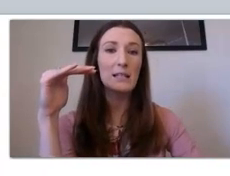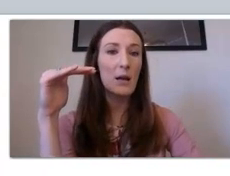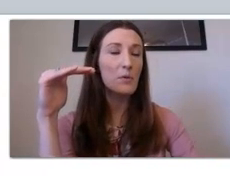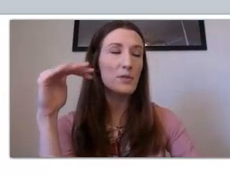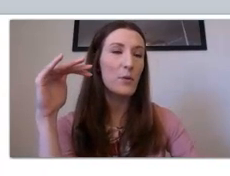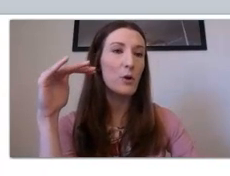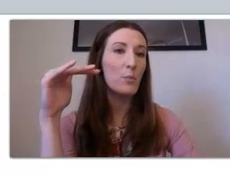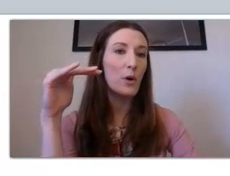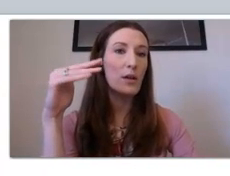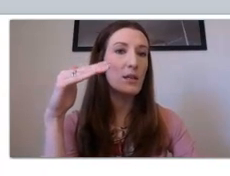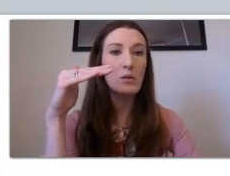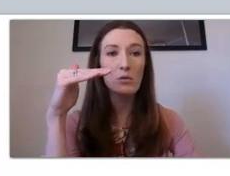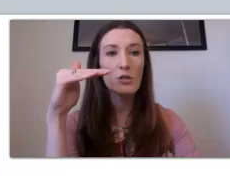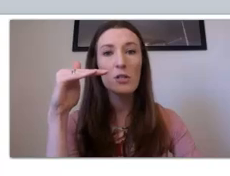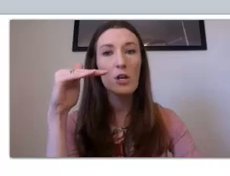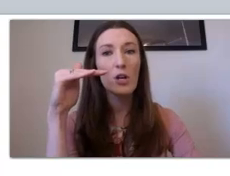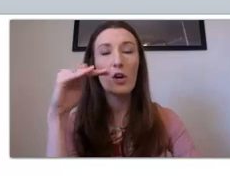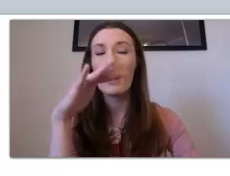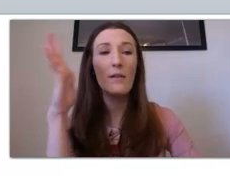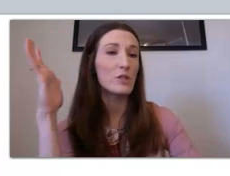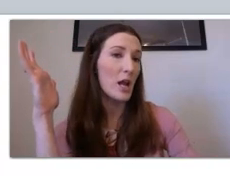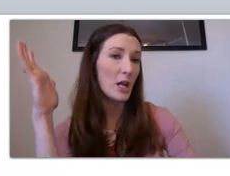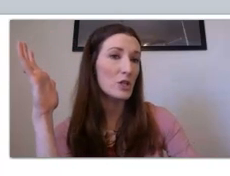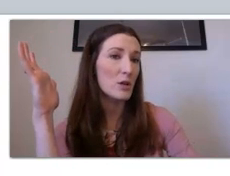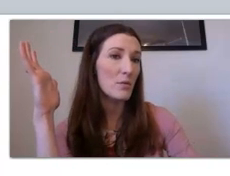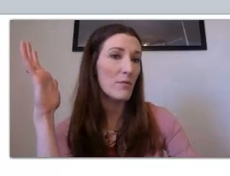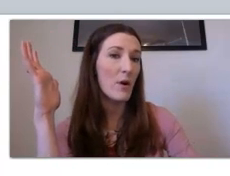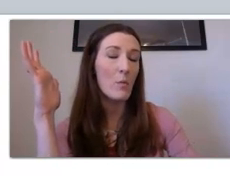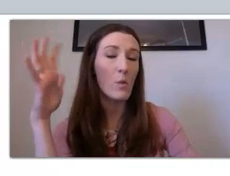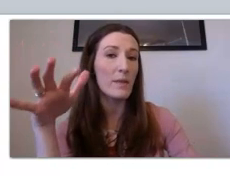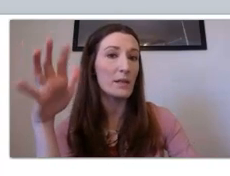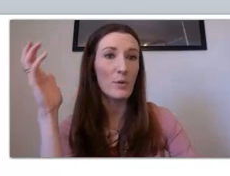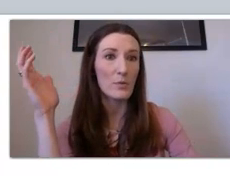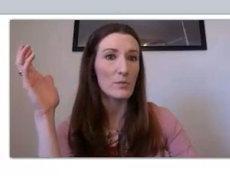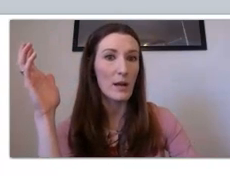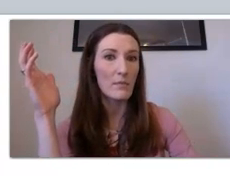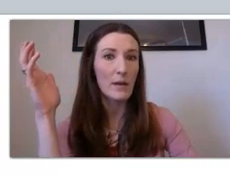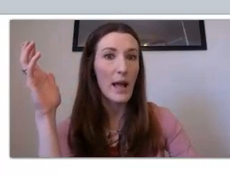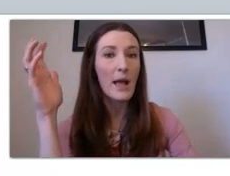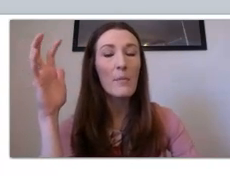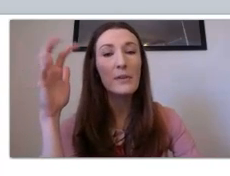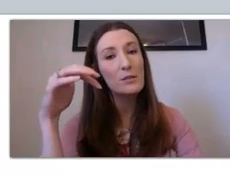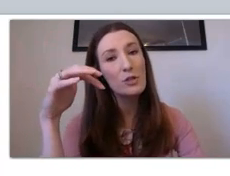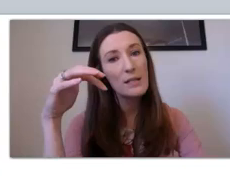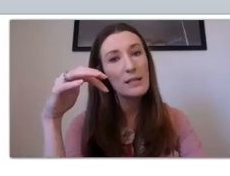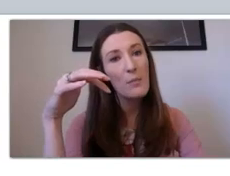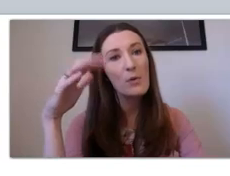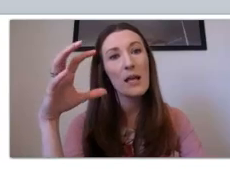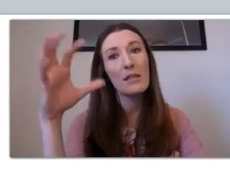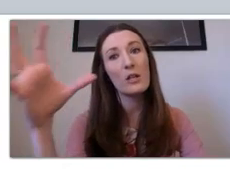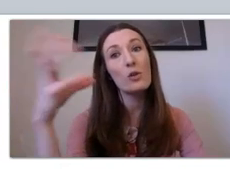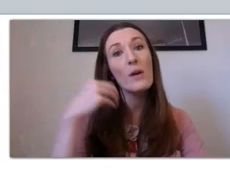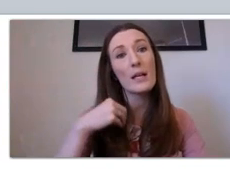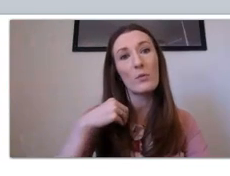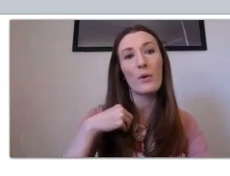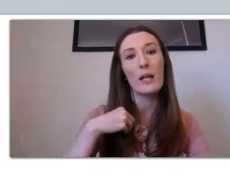These examples from your book, these cultures could have changed from when this book was written. Okay, but these are just examples,